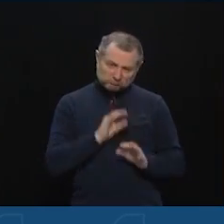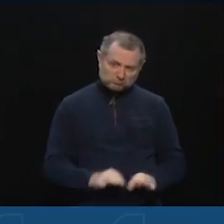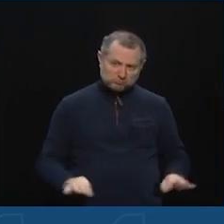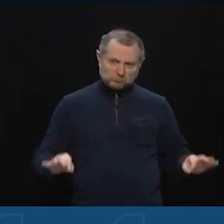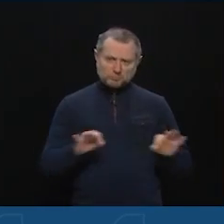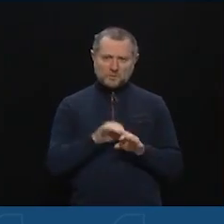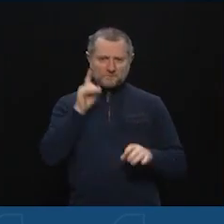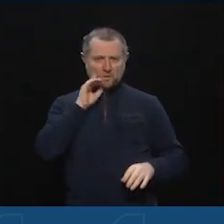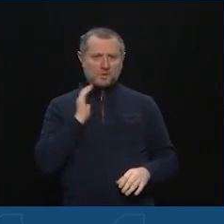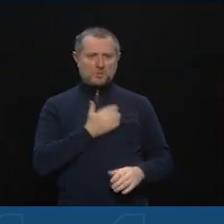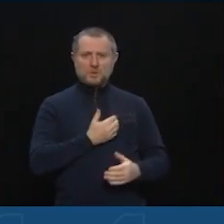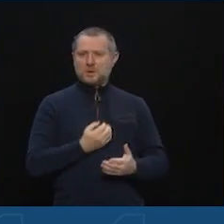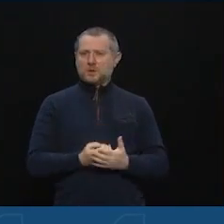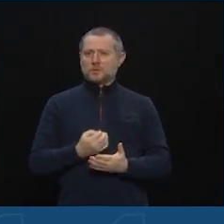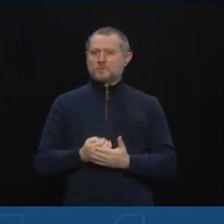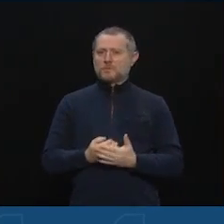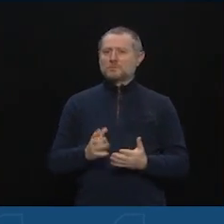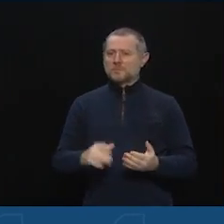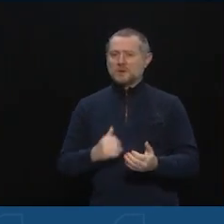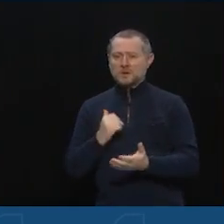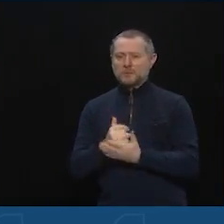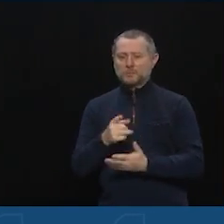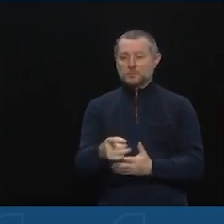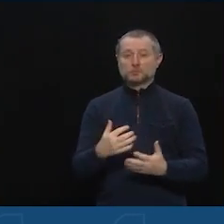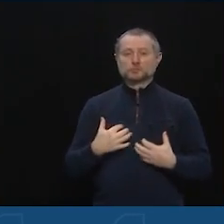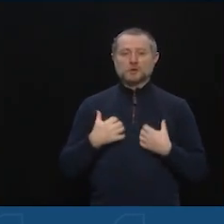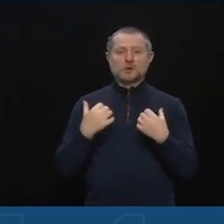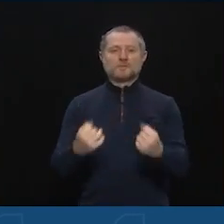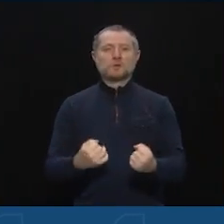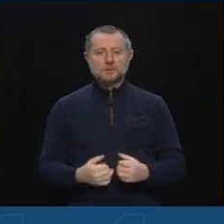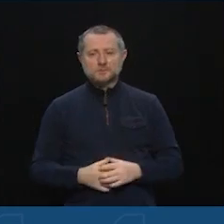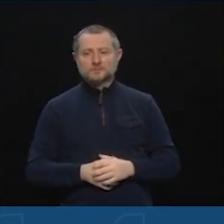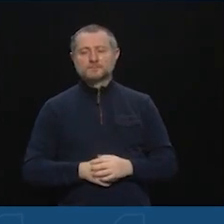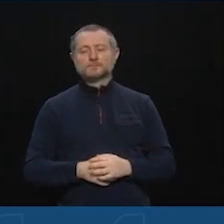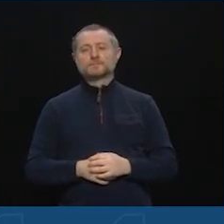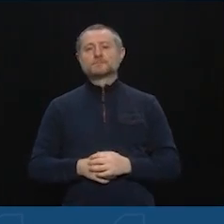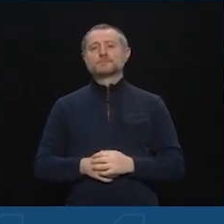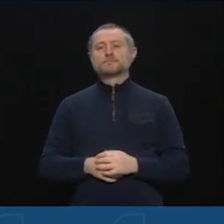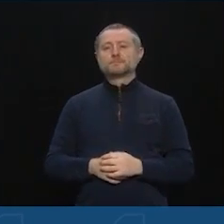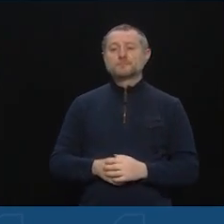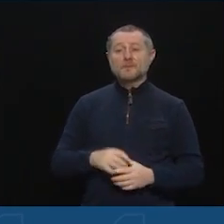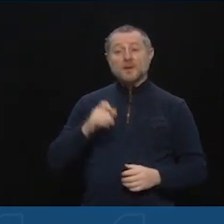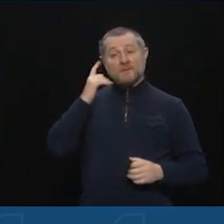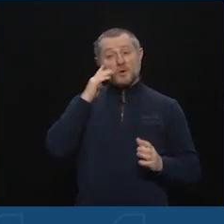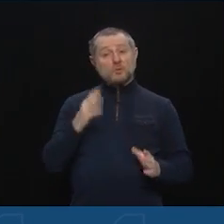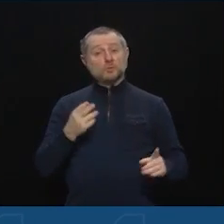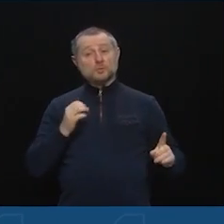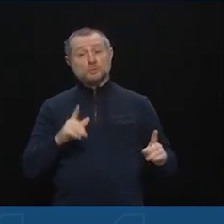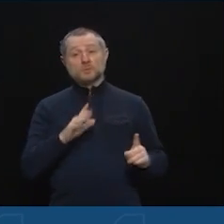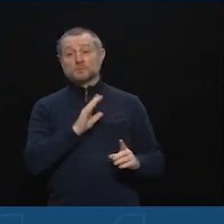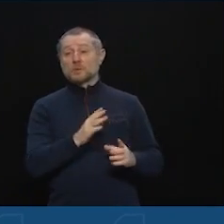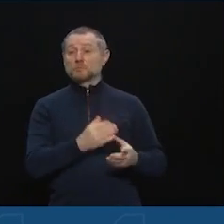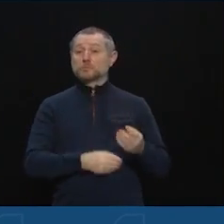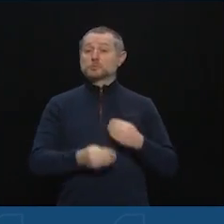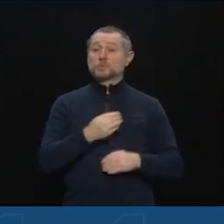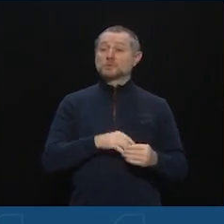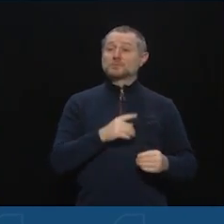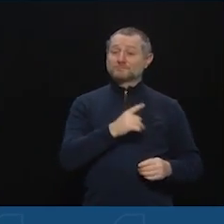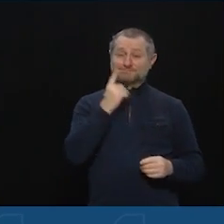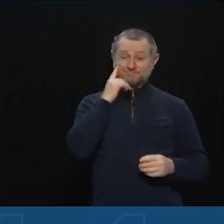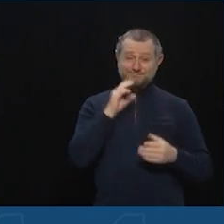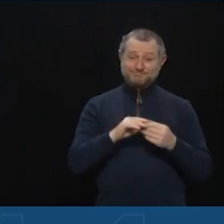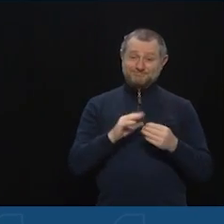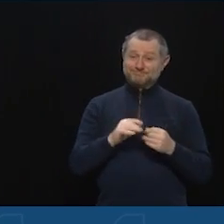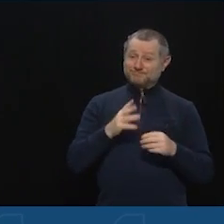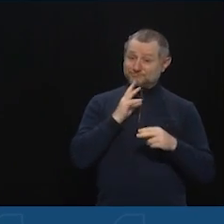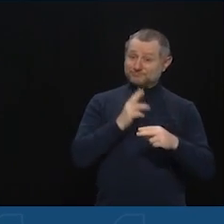we can to help them recover as we come out of the pandemic. Governor Hochul's budget, as she mentioned, has